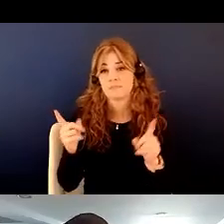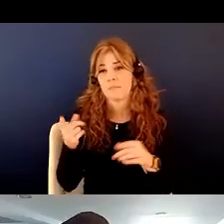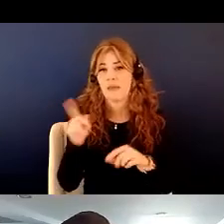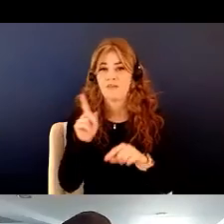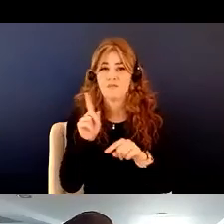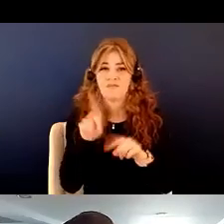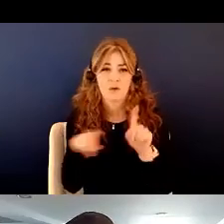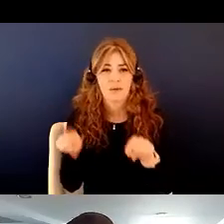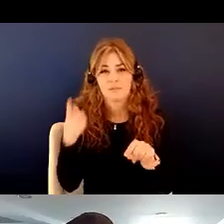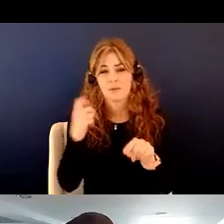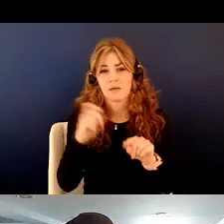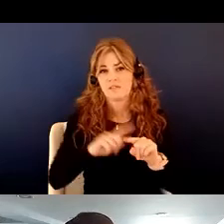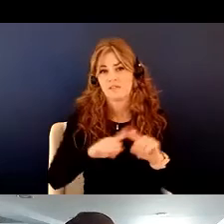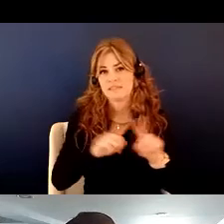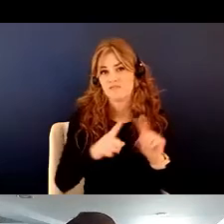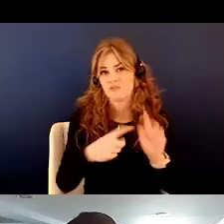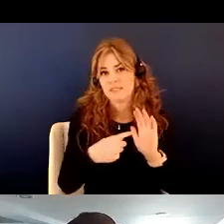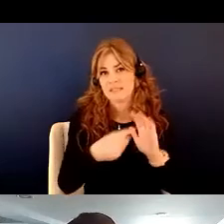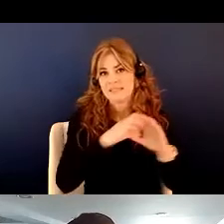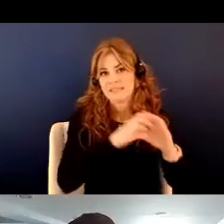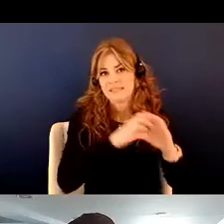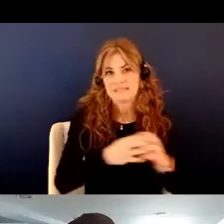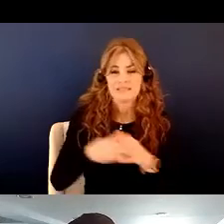of different samples.